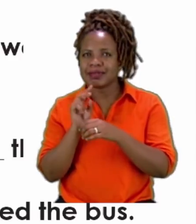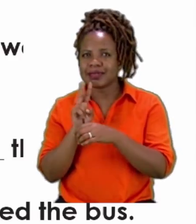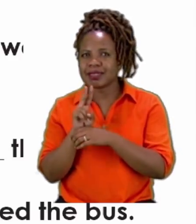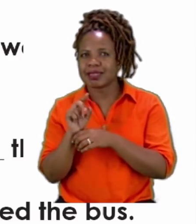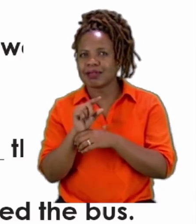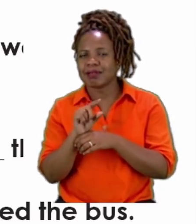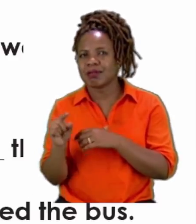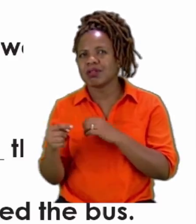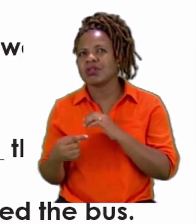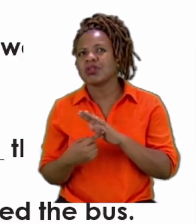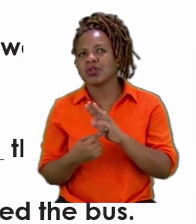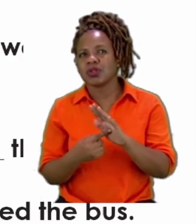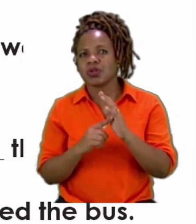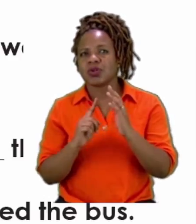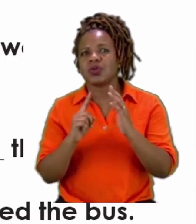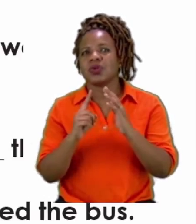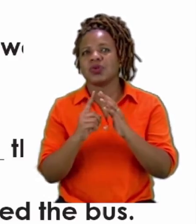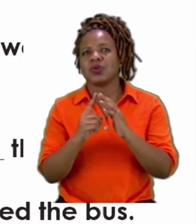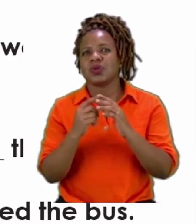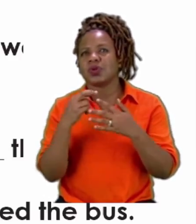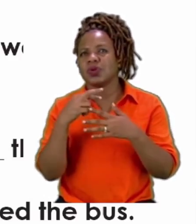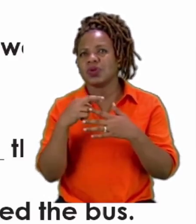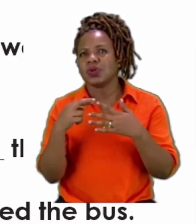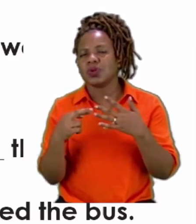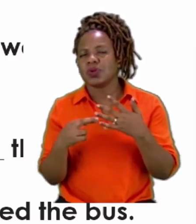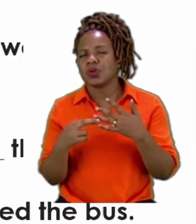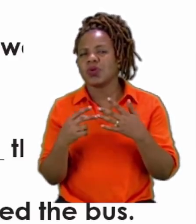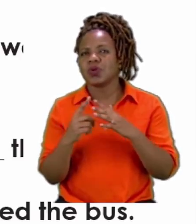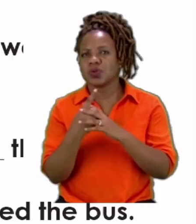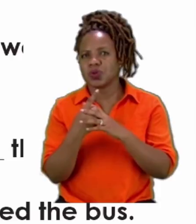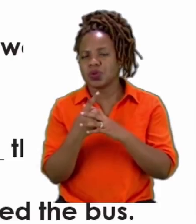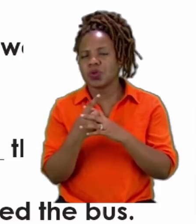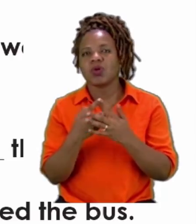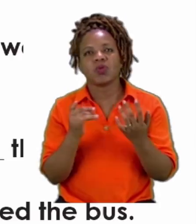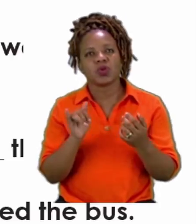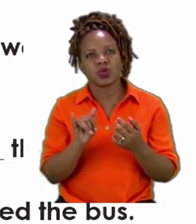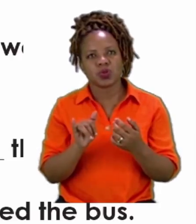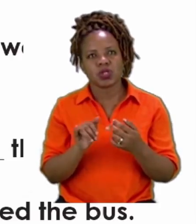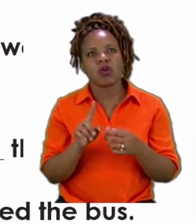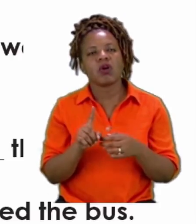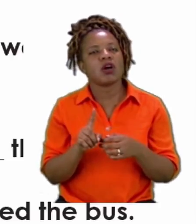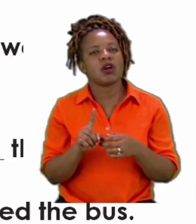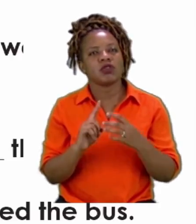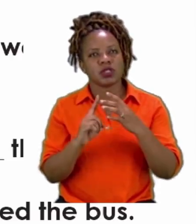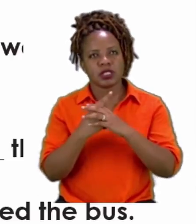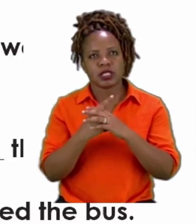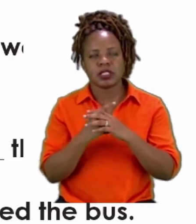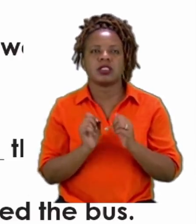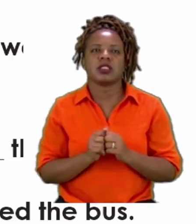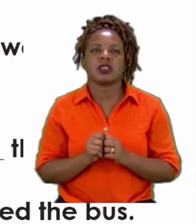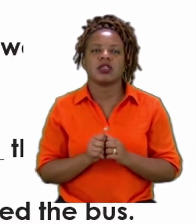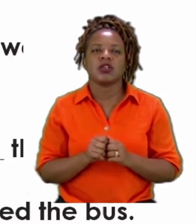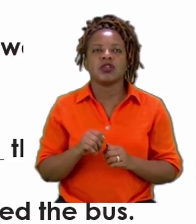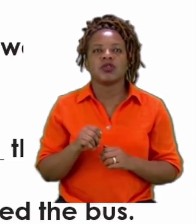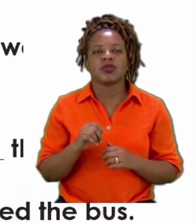Now, if you said the word so, well done, because that is the action or the result